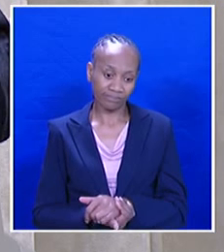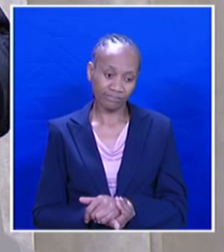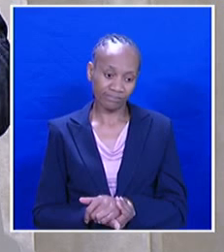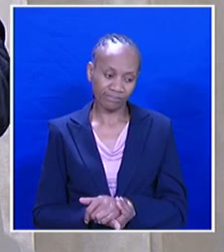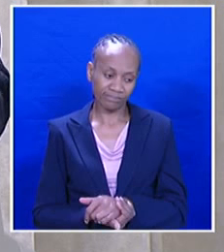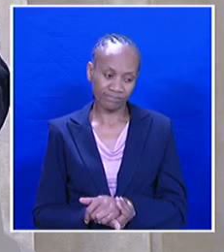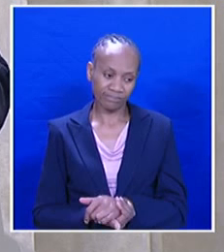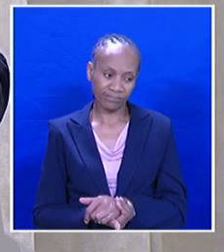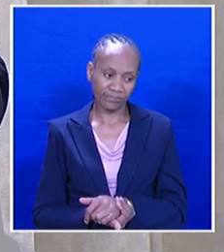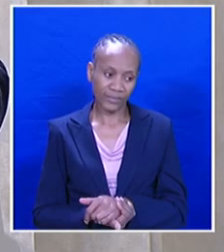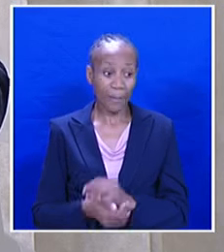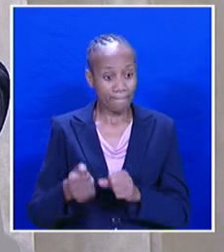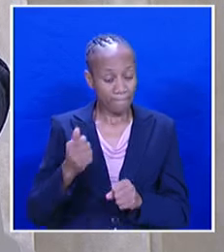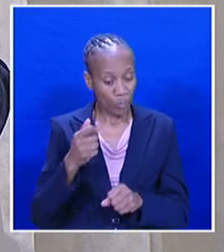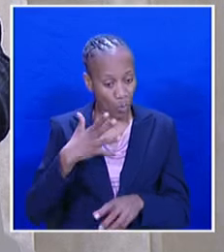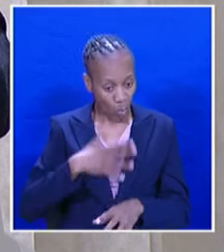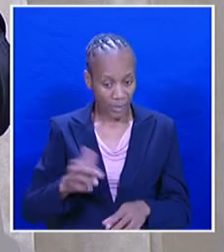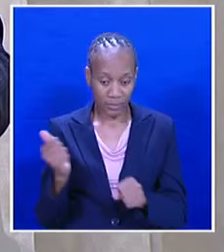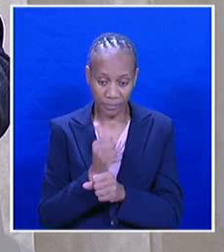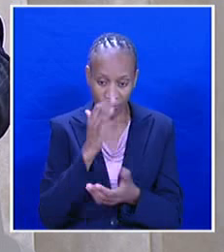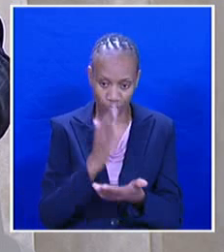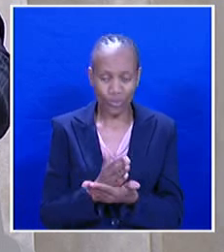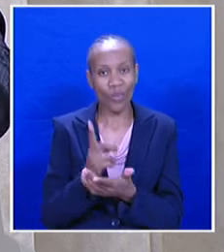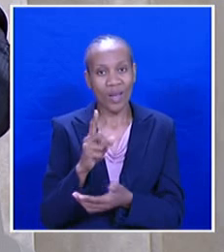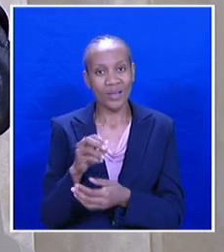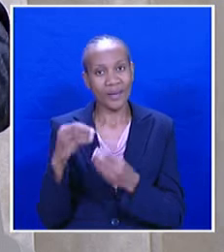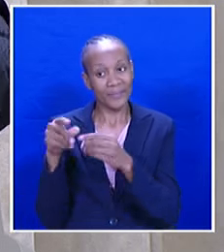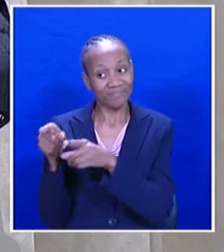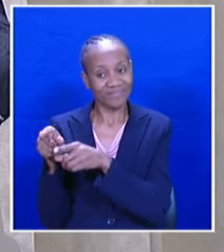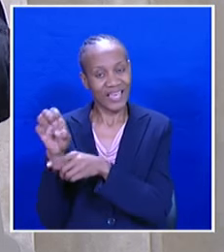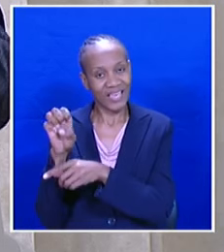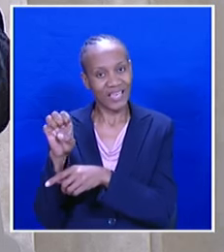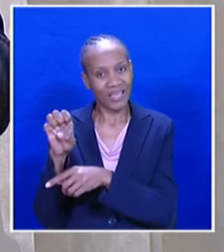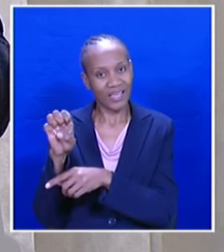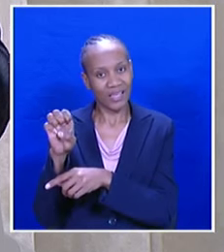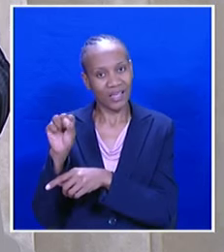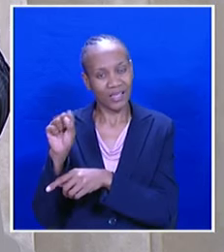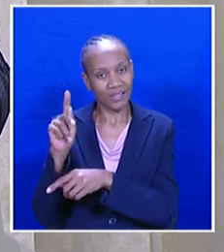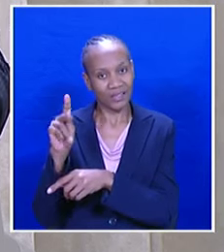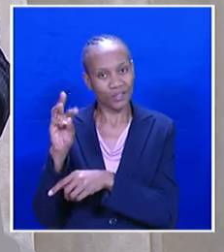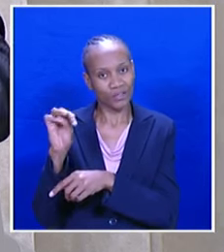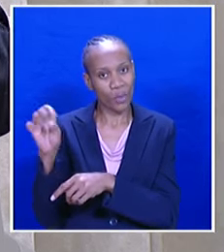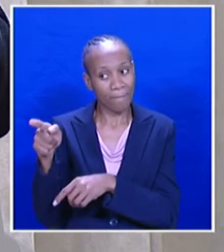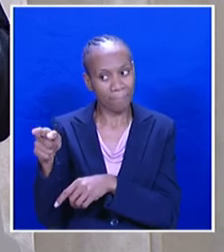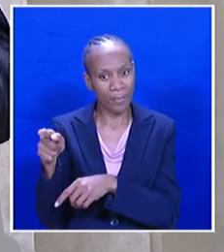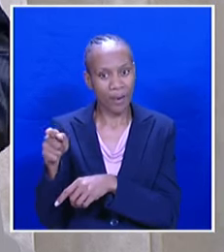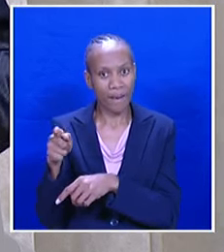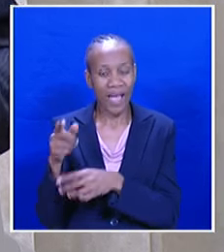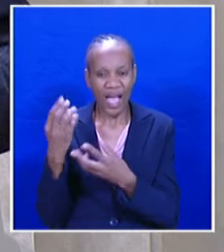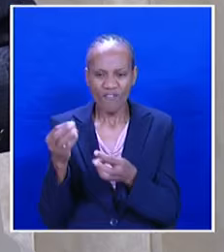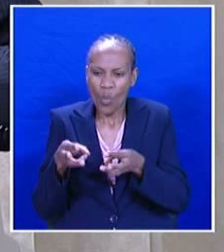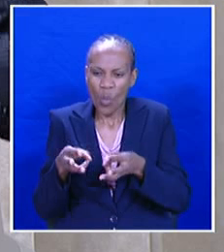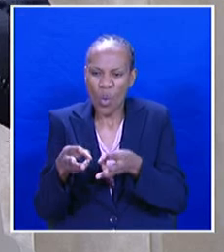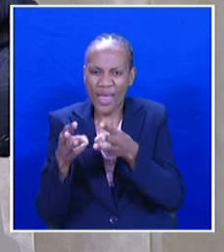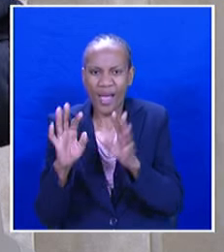that Eskom has a better debt collection process or mechanism. And that